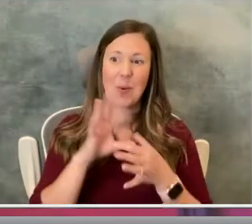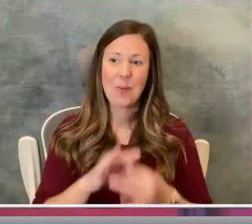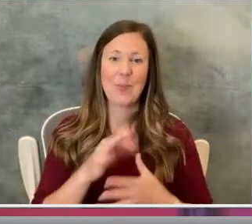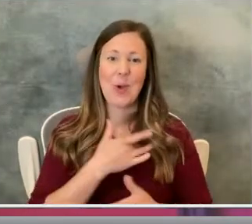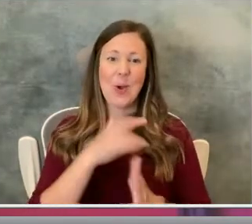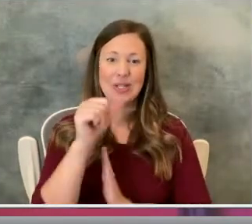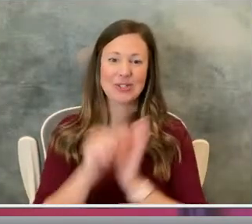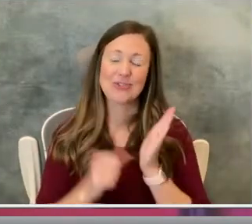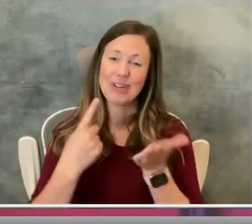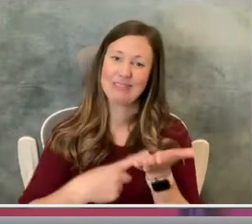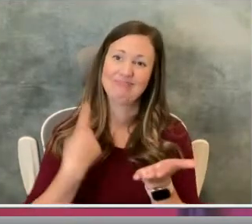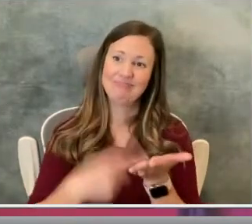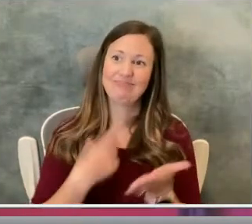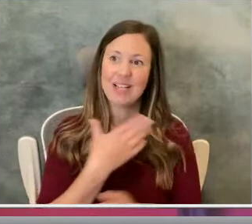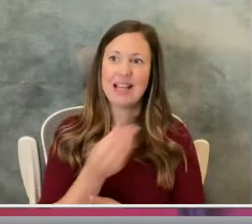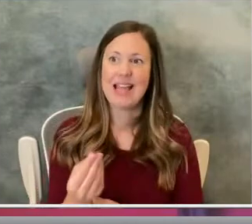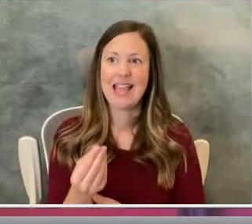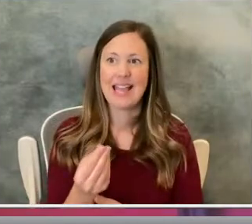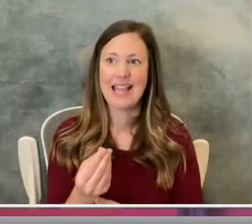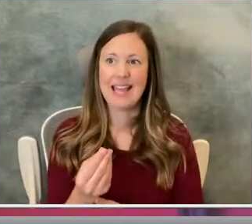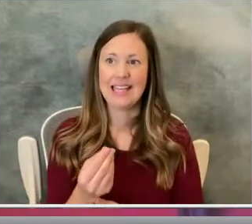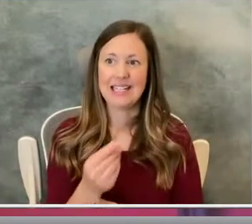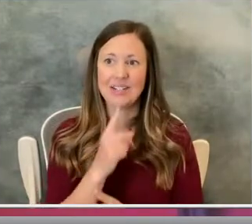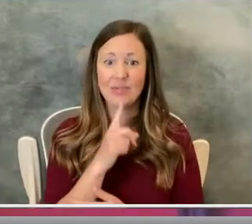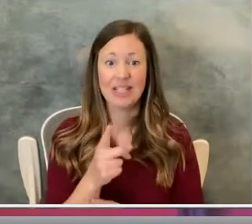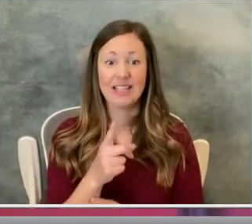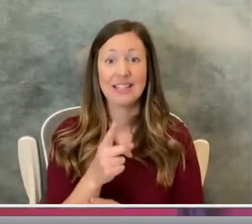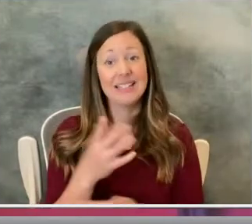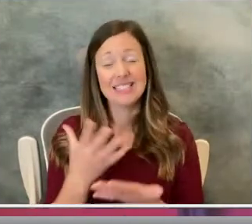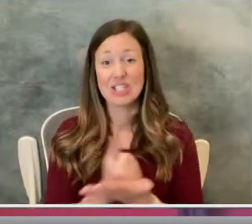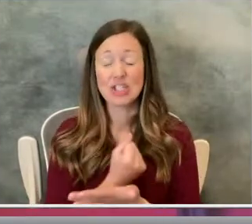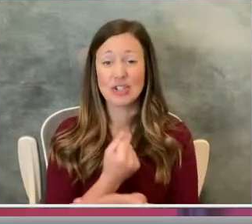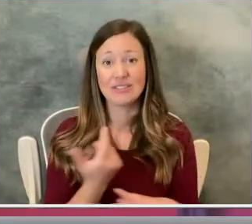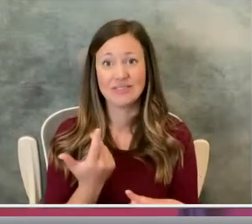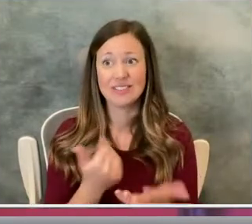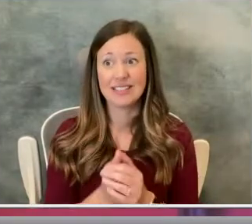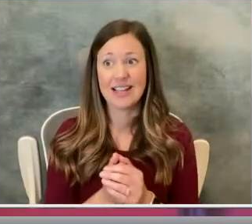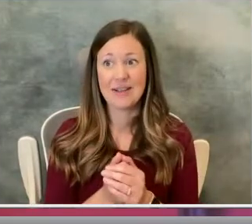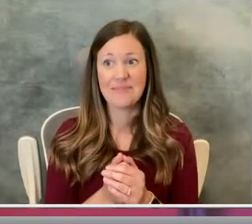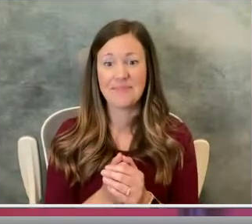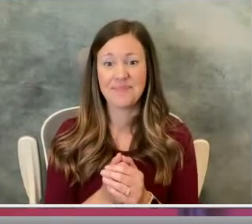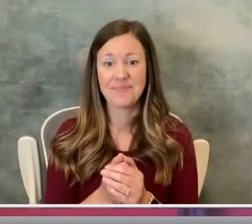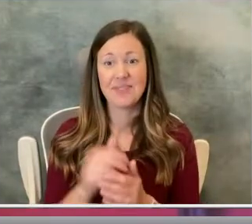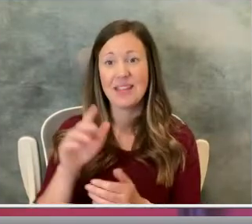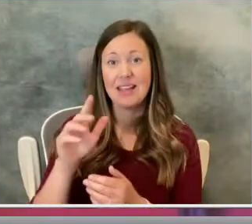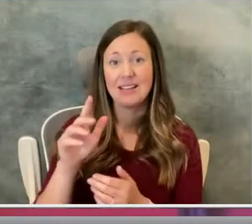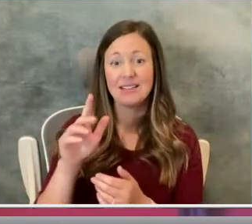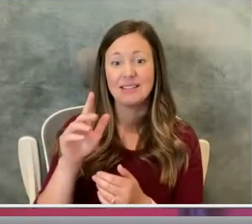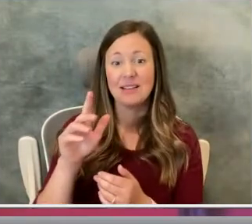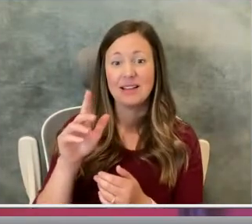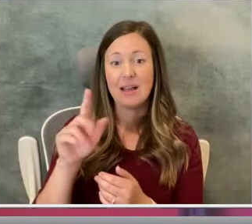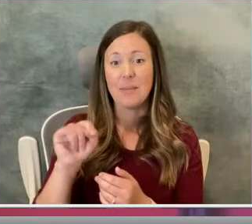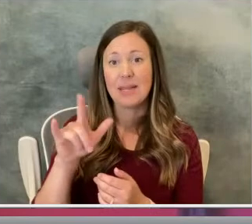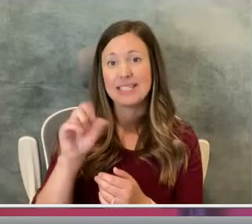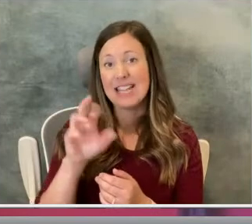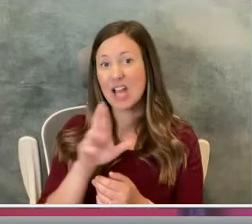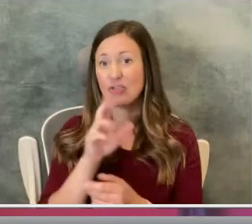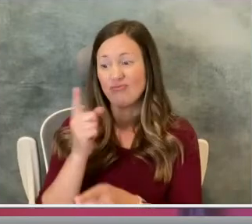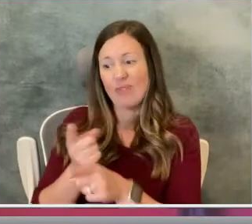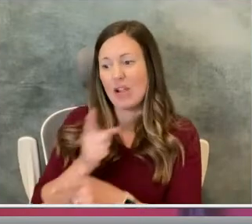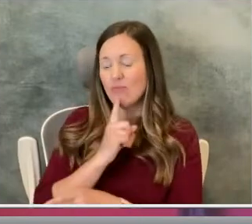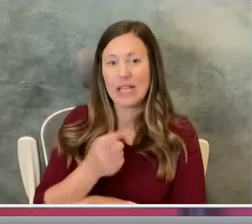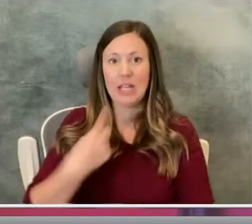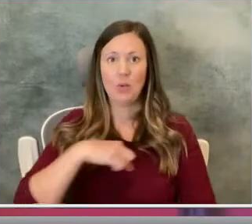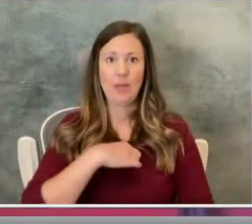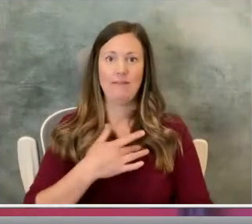deserved. I think it's great. You know, Tyler's right. It's affirming for us, you know, when we see people doing so